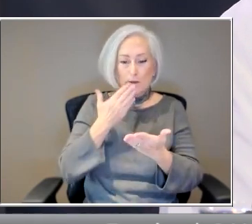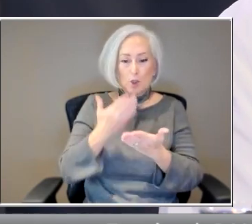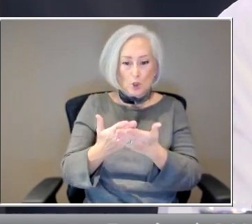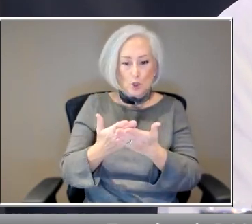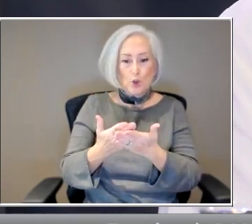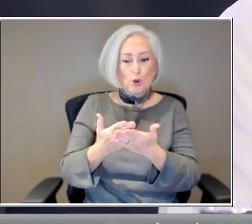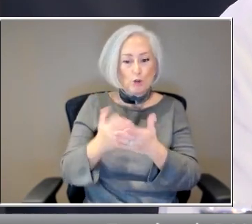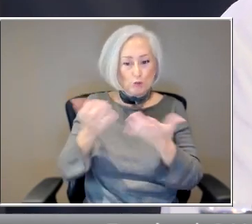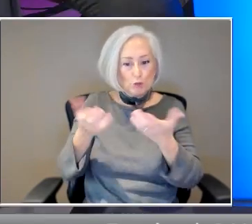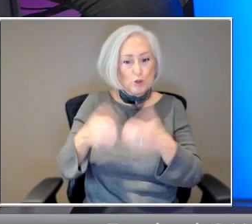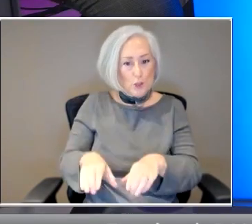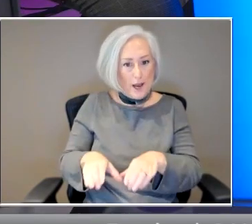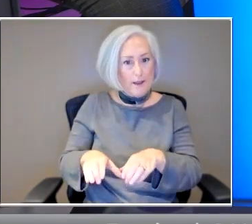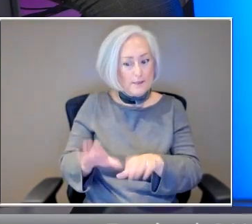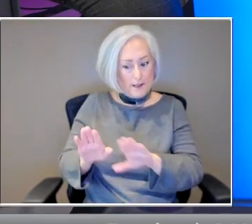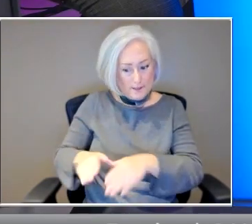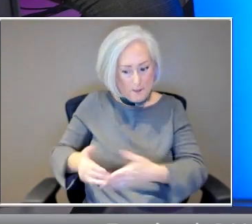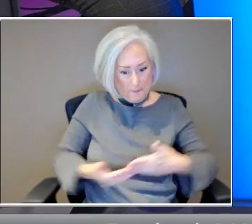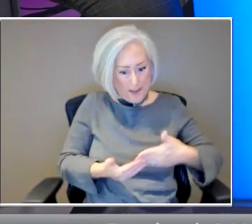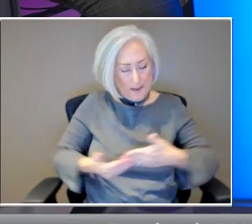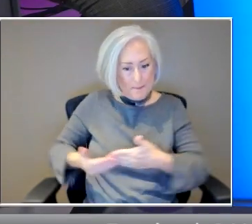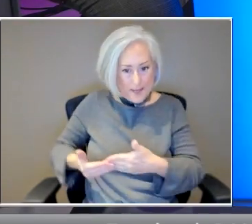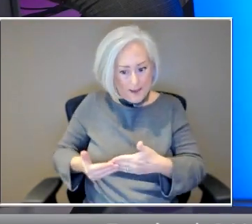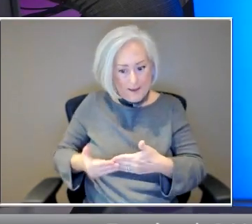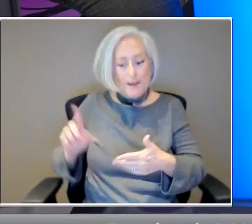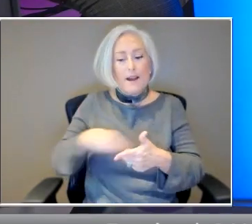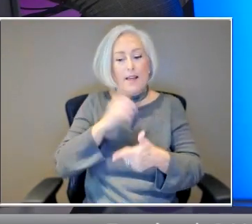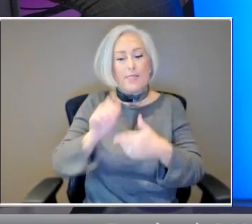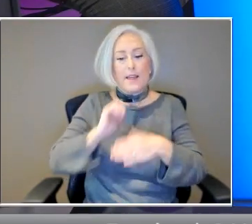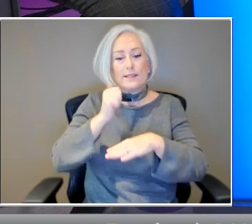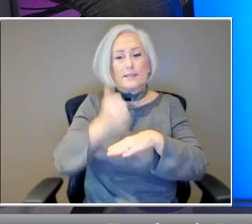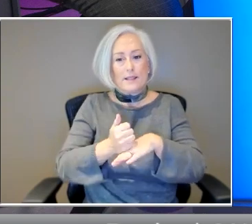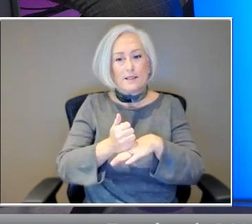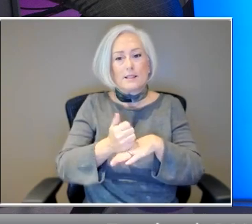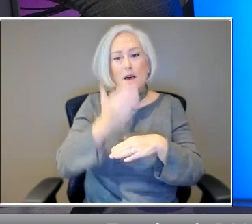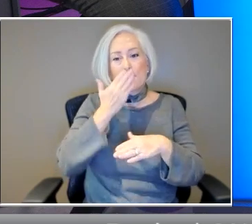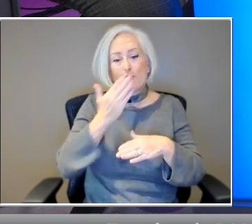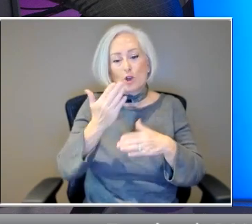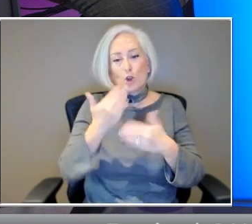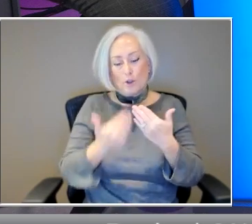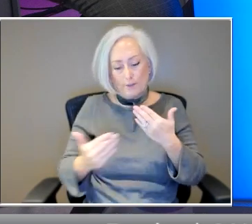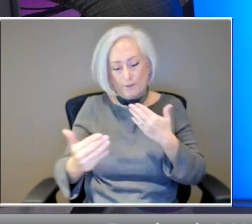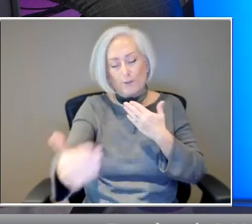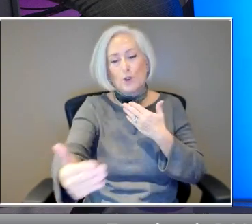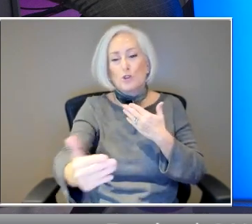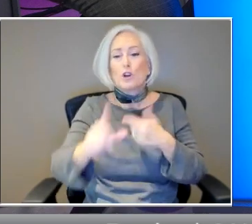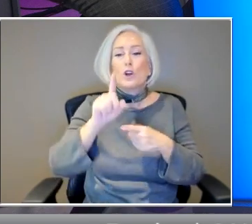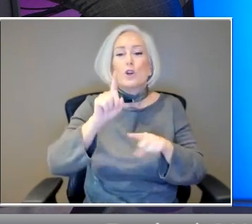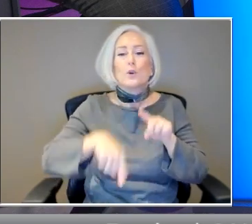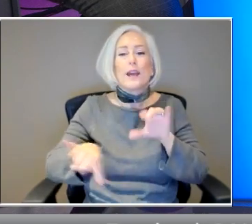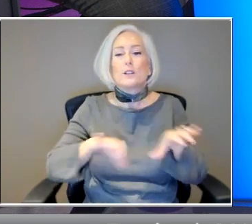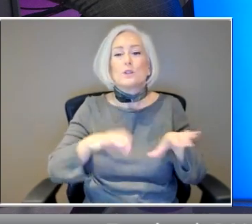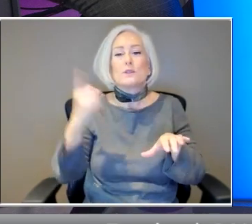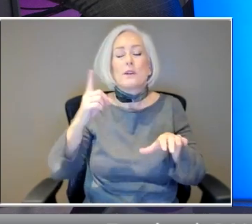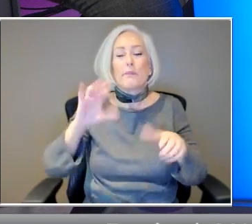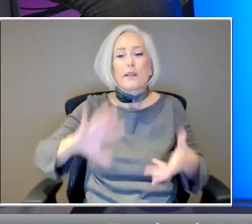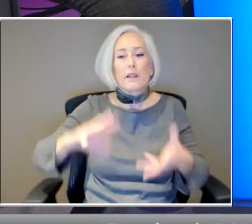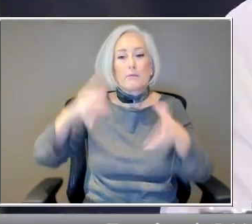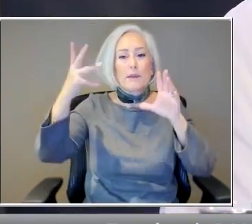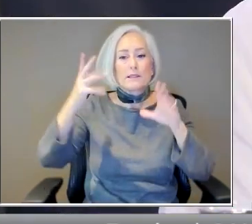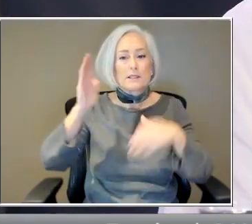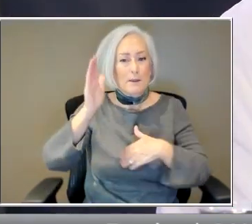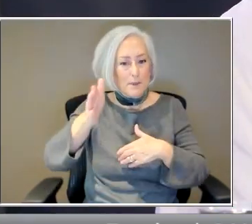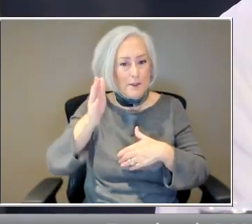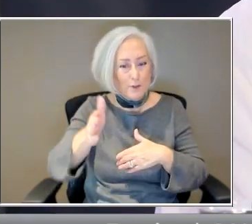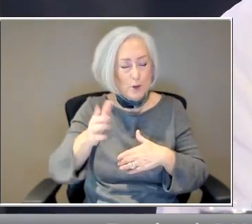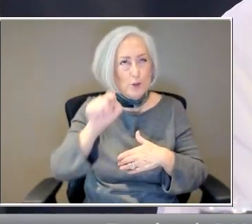future. Into their adult care. You can't do things that totally wreck your options in the future. Right. So you have to think,